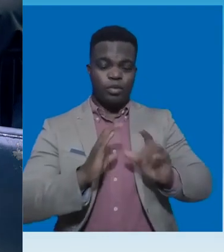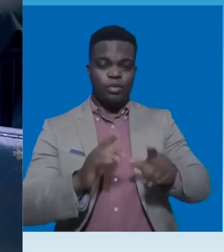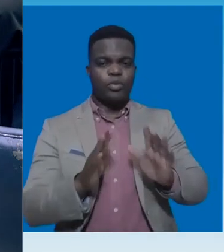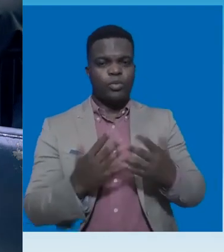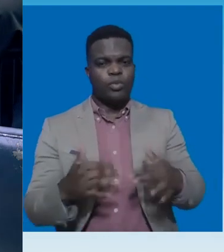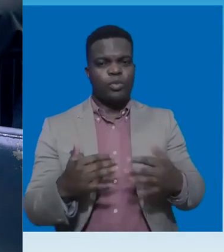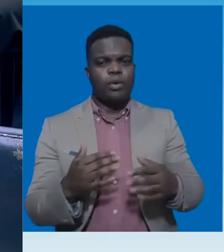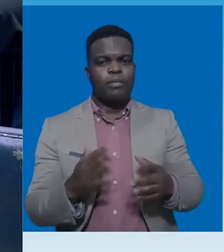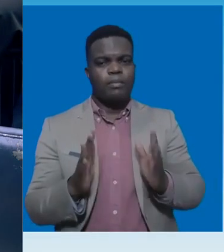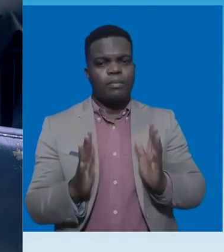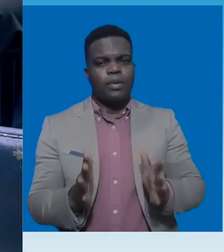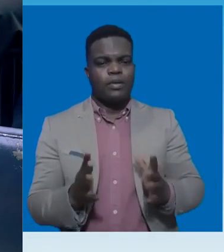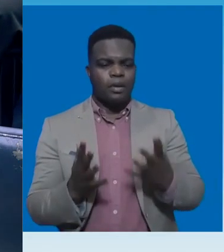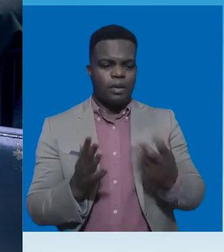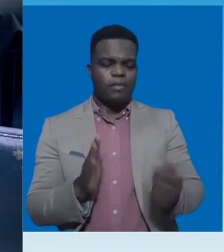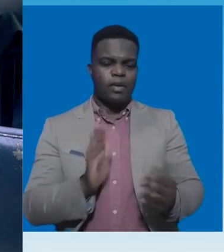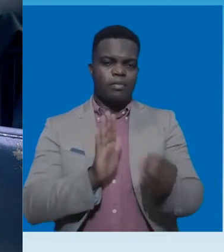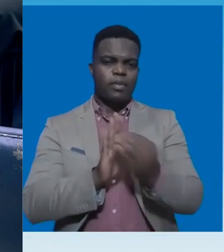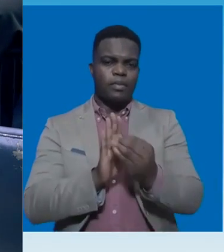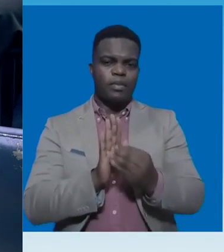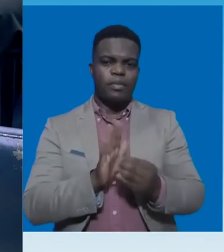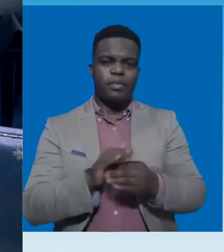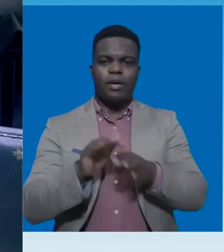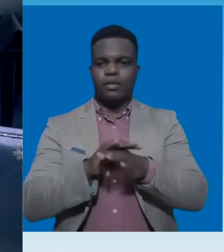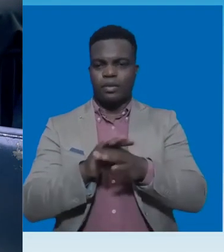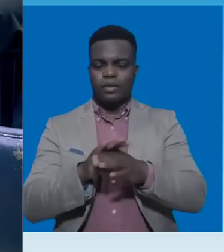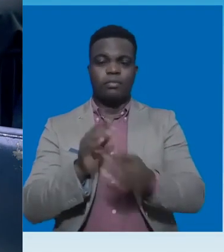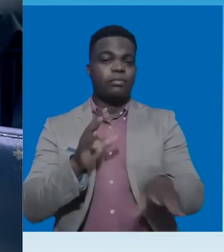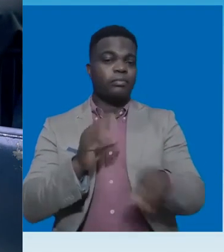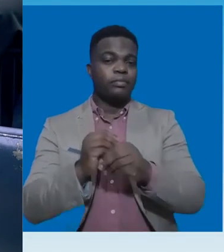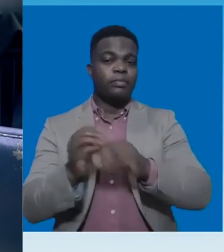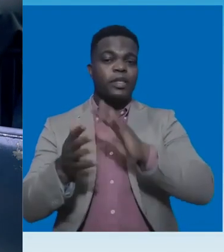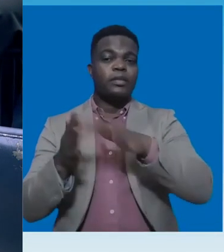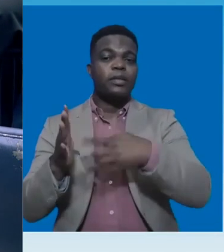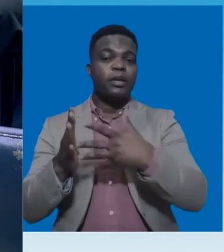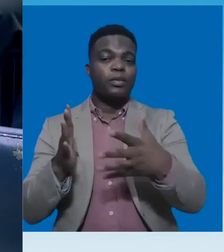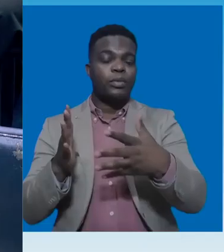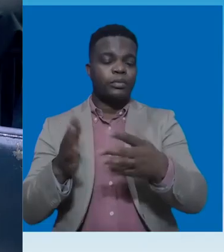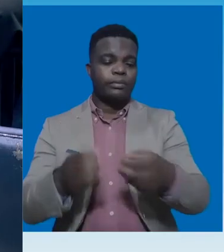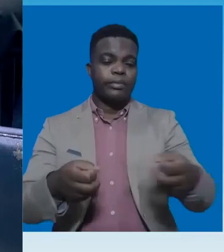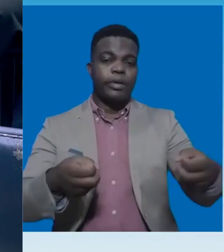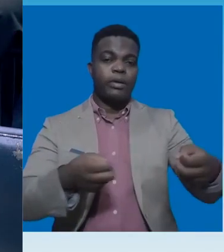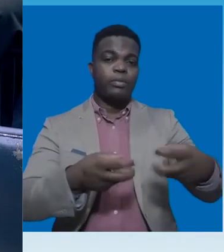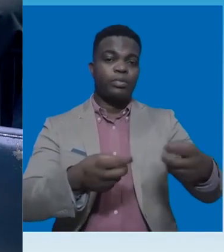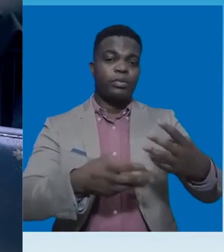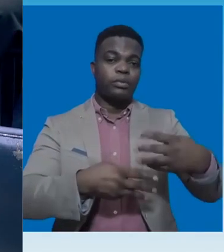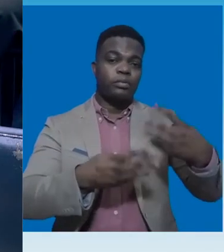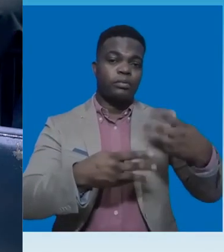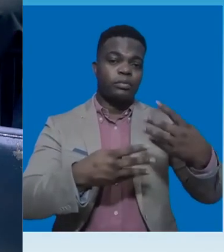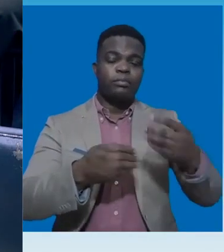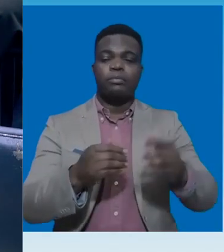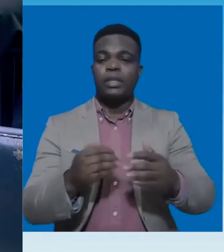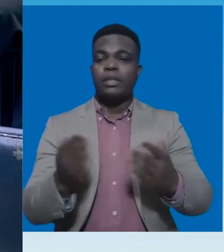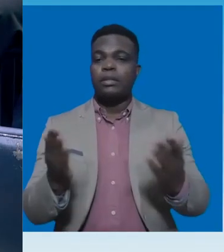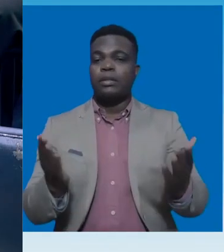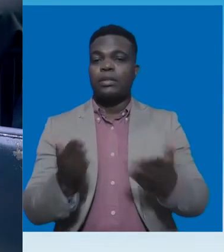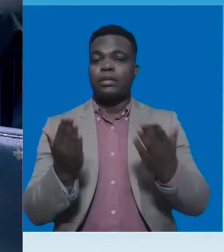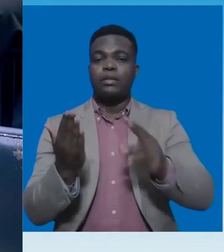sign language, captioning, and easy-to-read versions. When monitoring